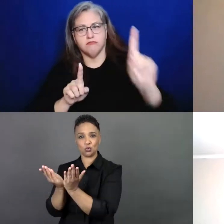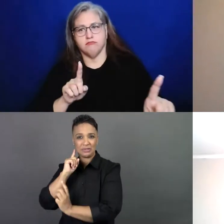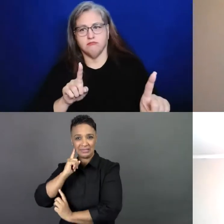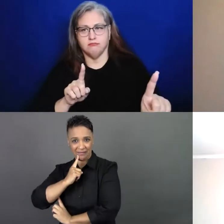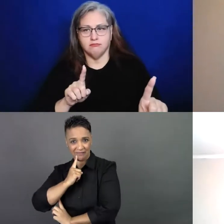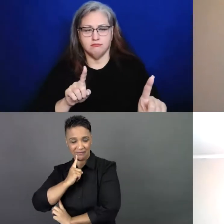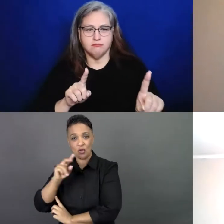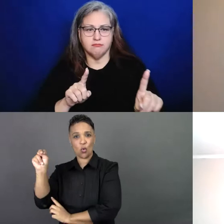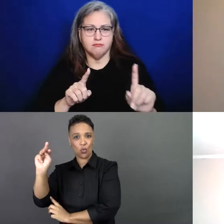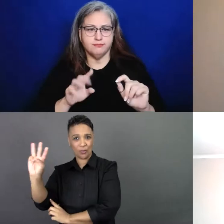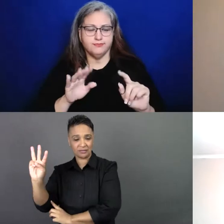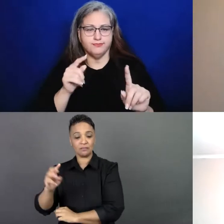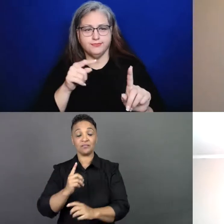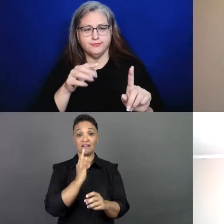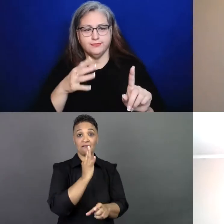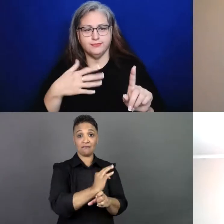went to